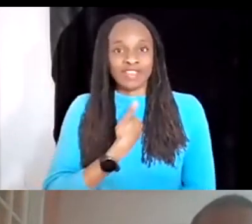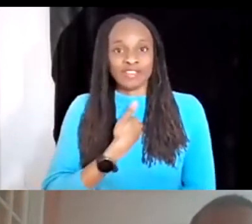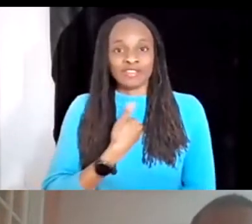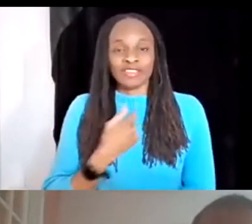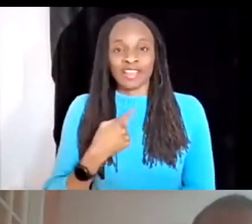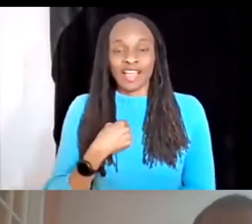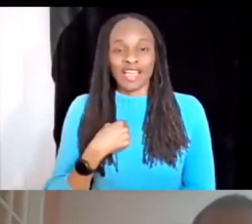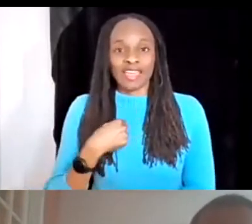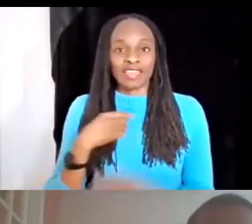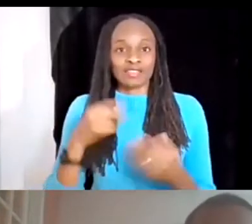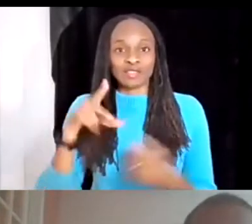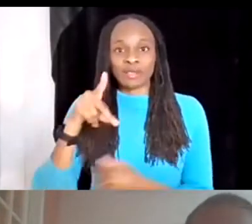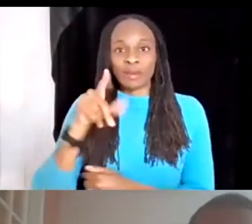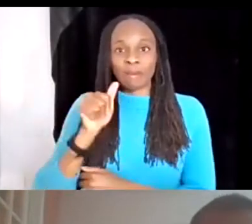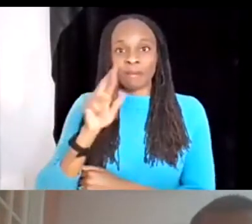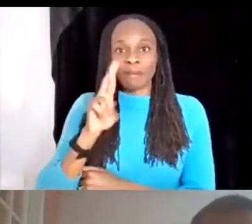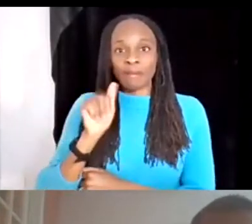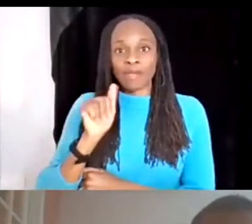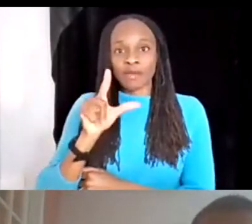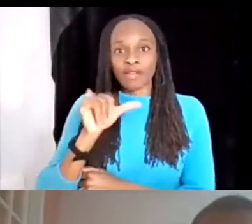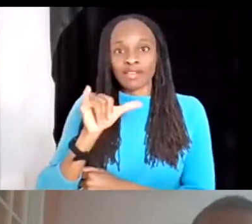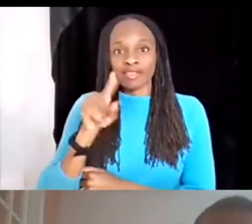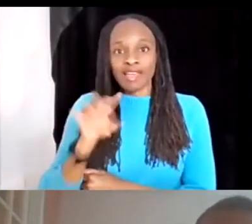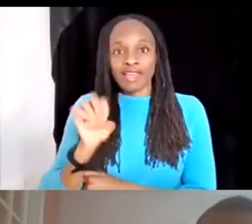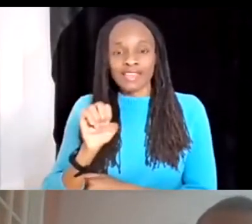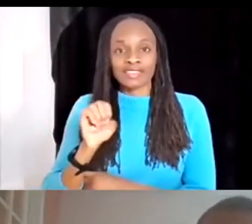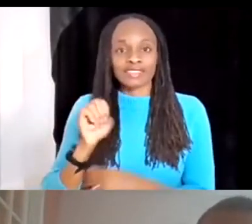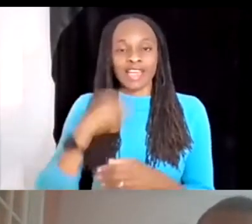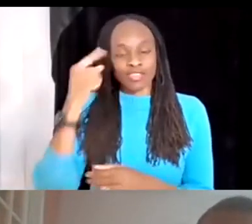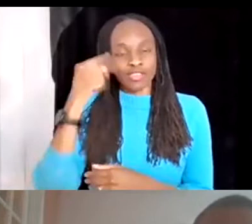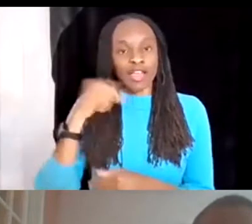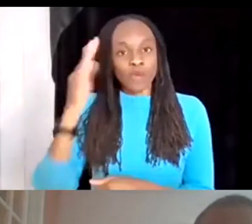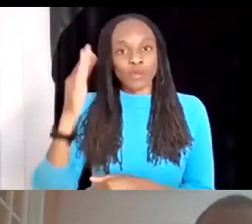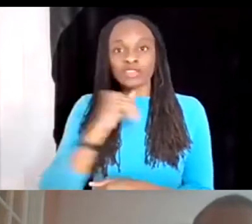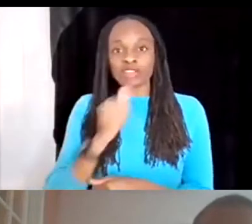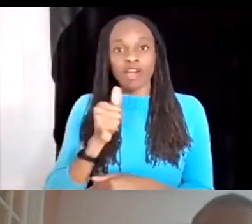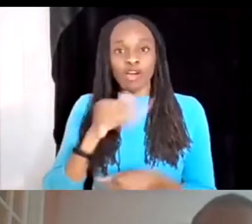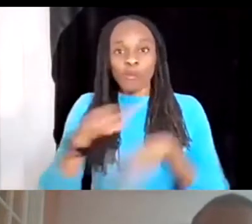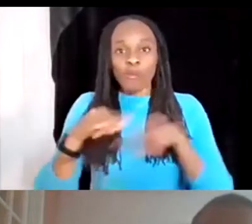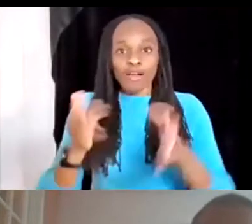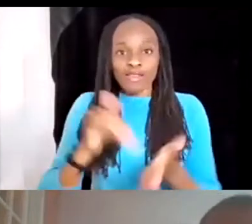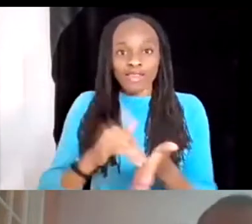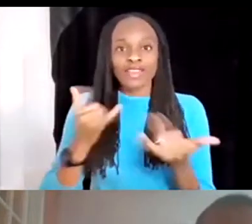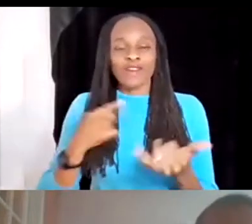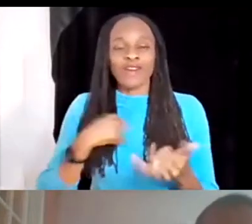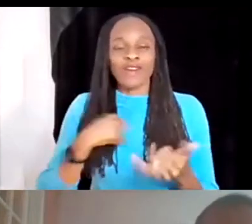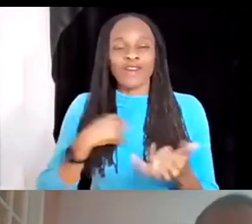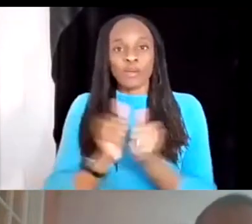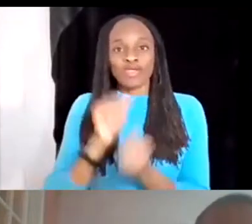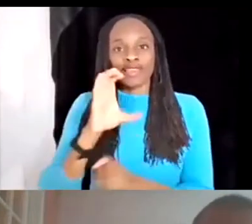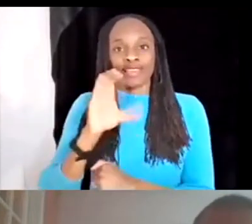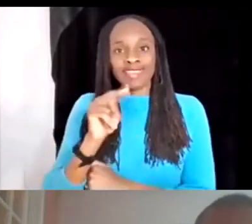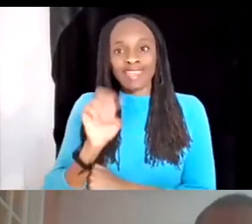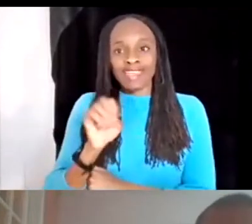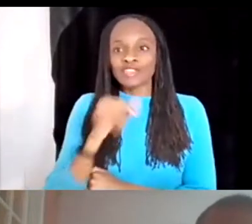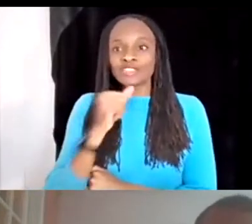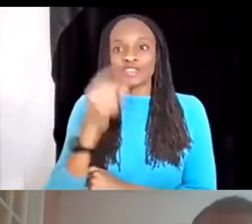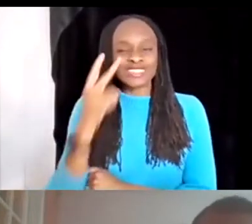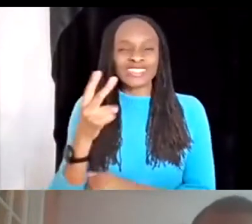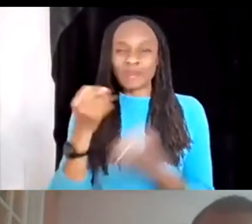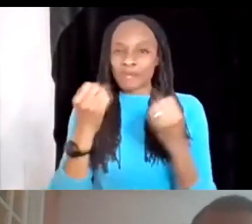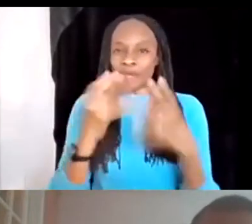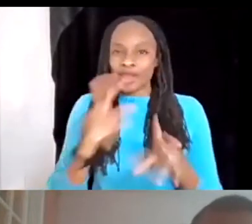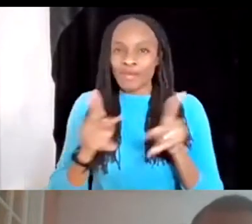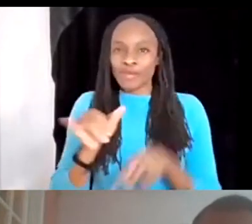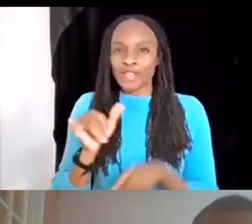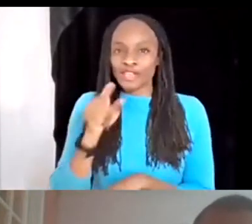completely paralyzed, told I'd never walk again. Now I walk with a cane. And, you know, you don't see too many people, you know, like you, for a lack